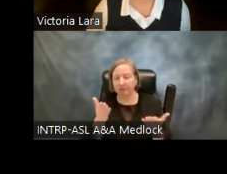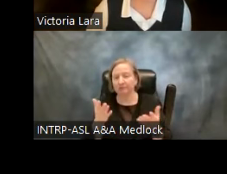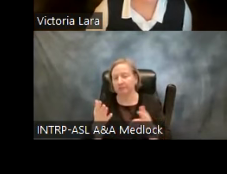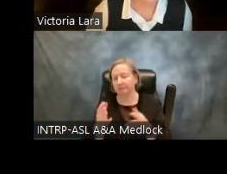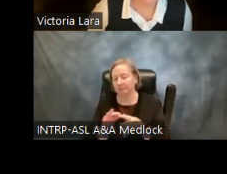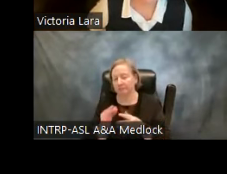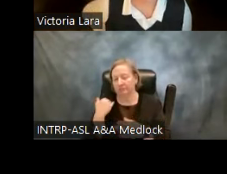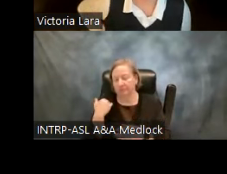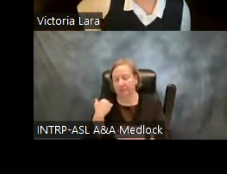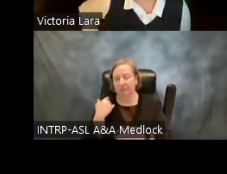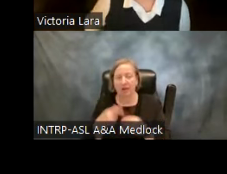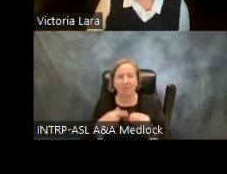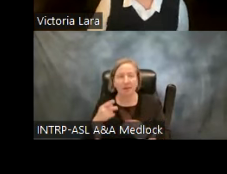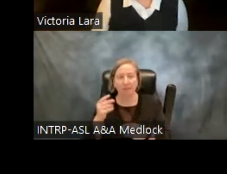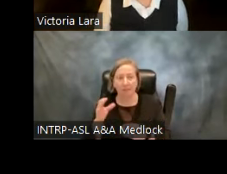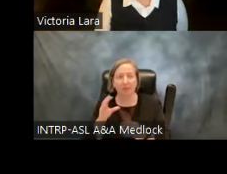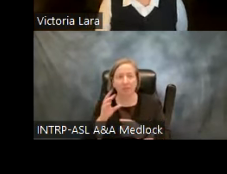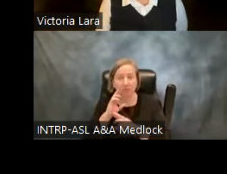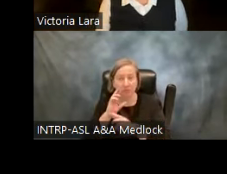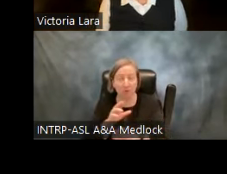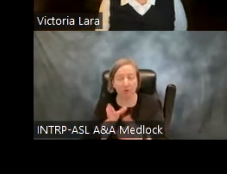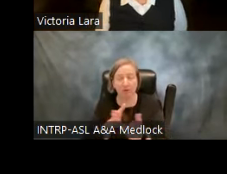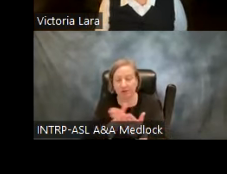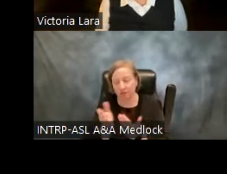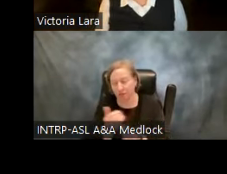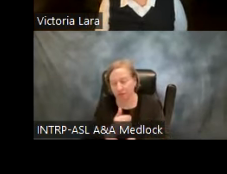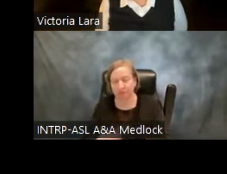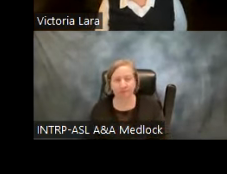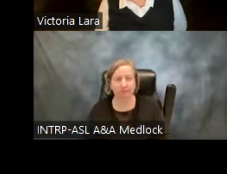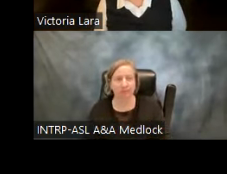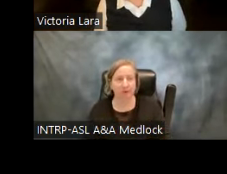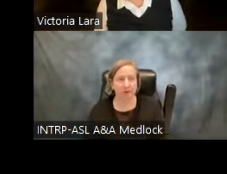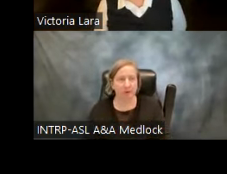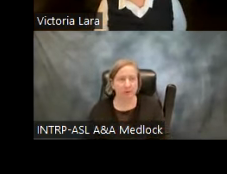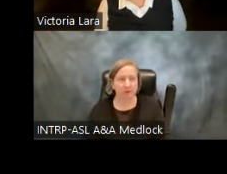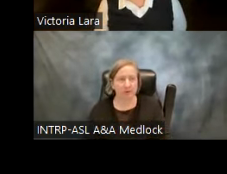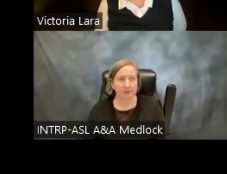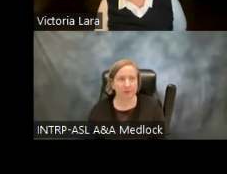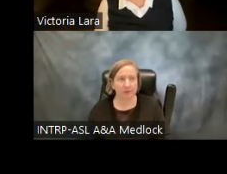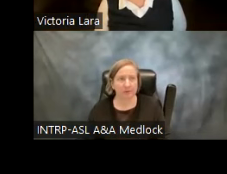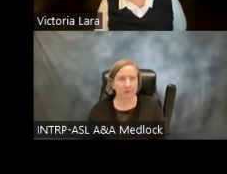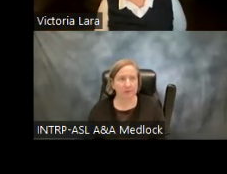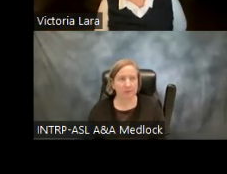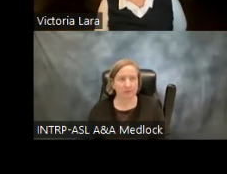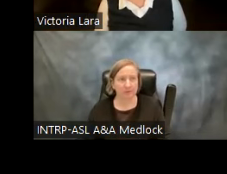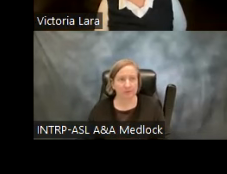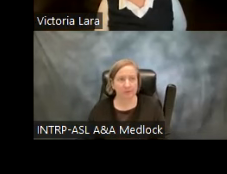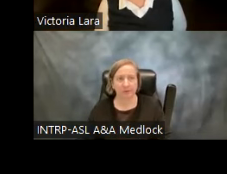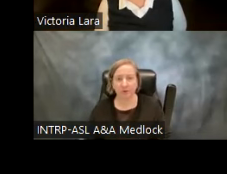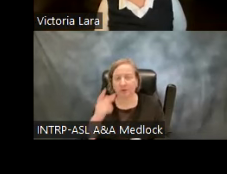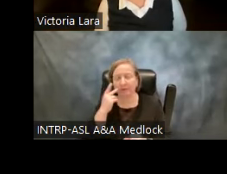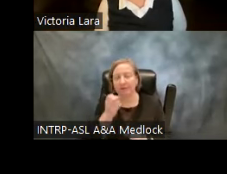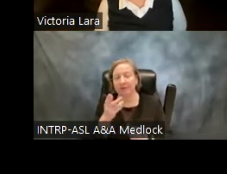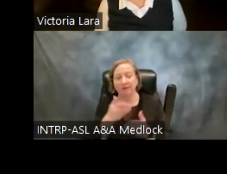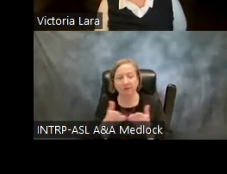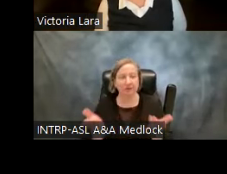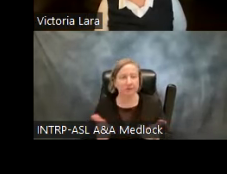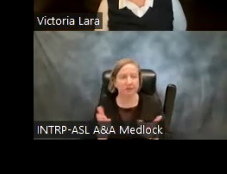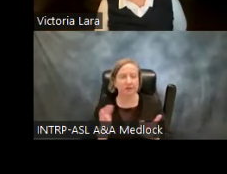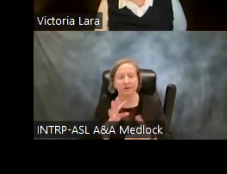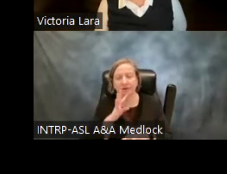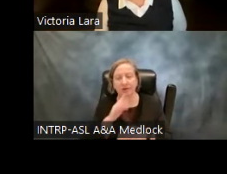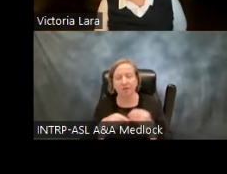minutes ago regarding public reporting and transparency. And you can see there's several things in here about this that relate not only to the